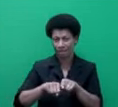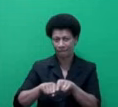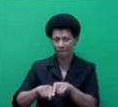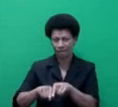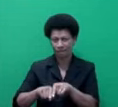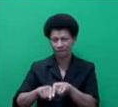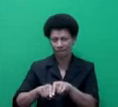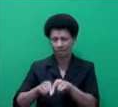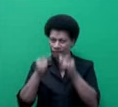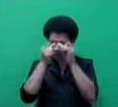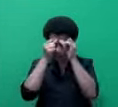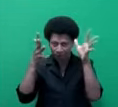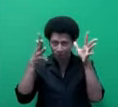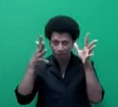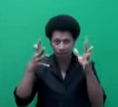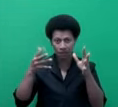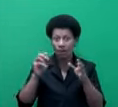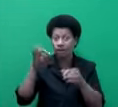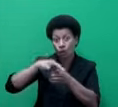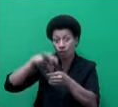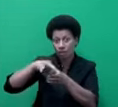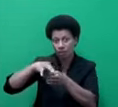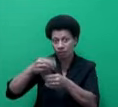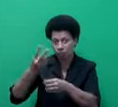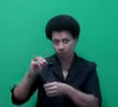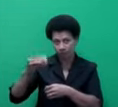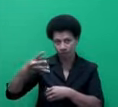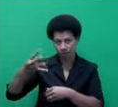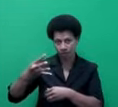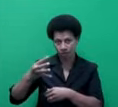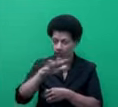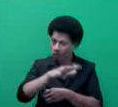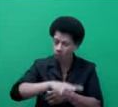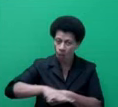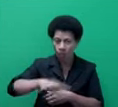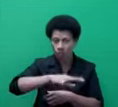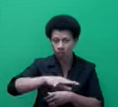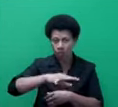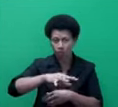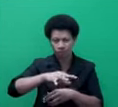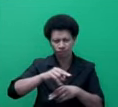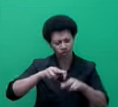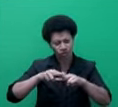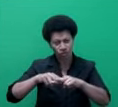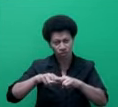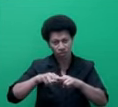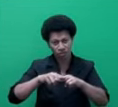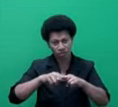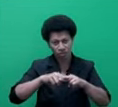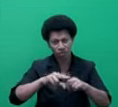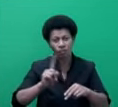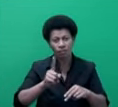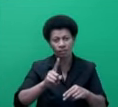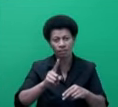sir. The whole country formed a single constituency, and it was based